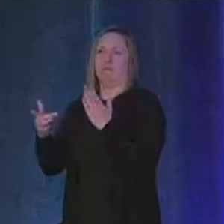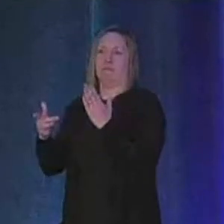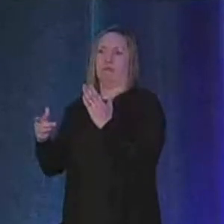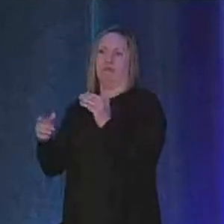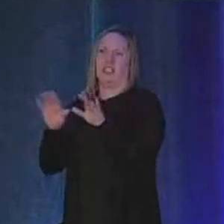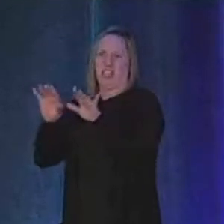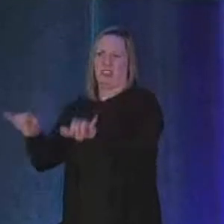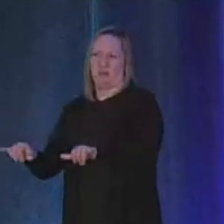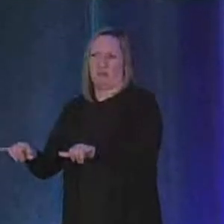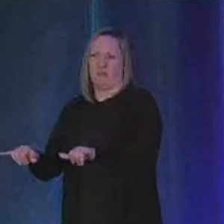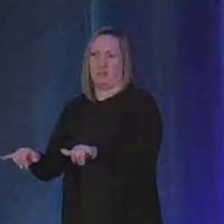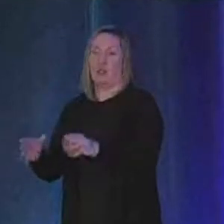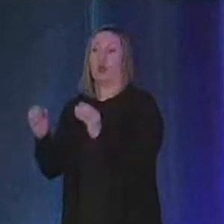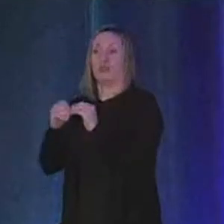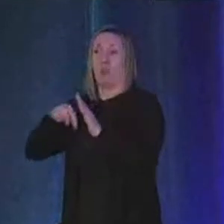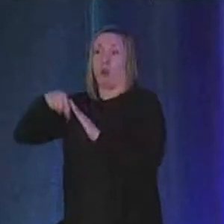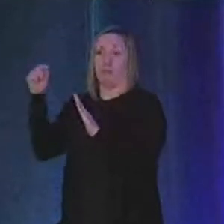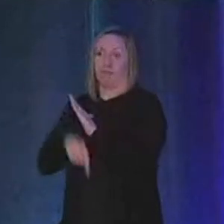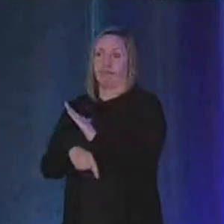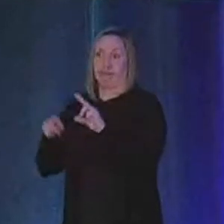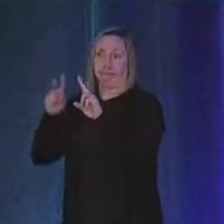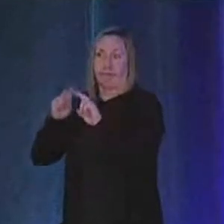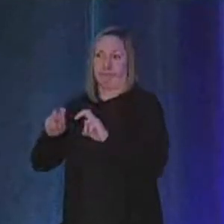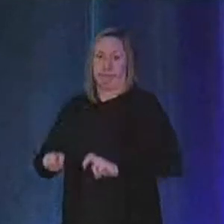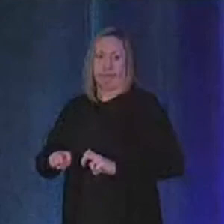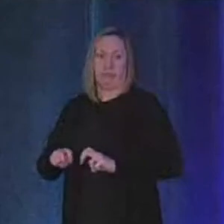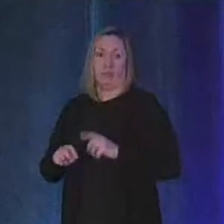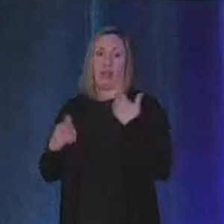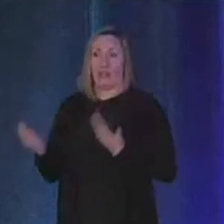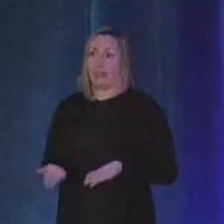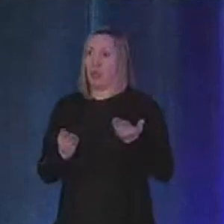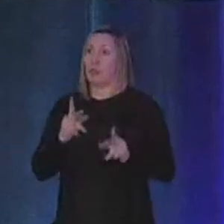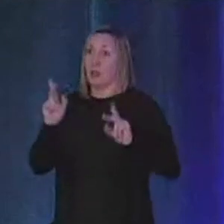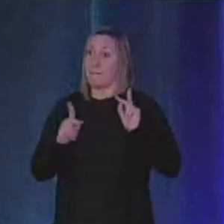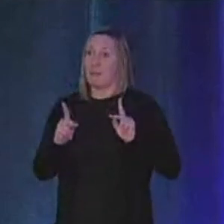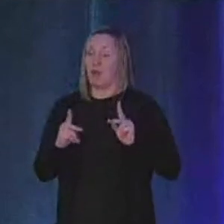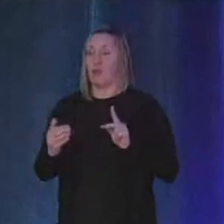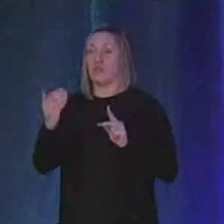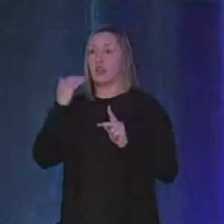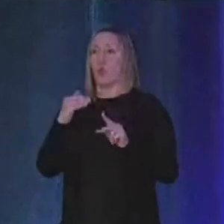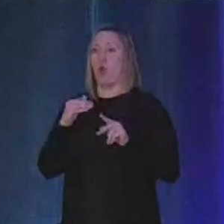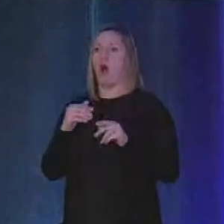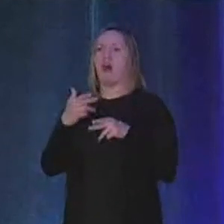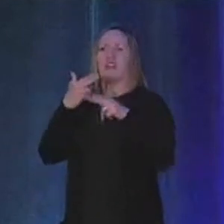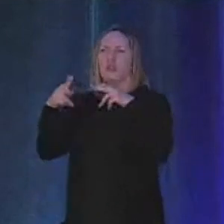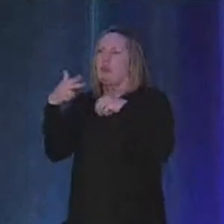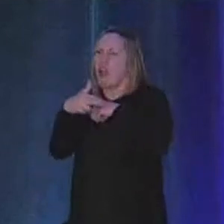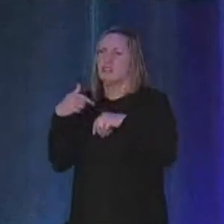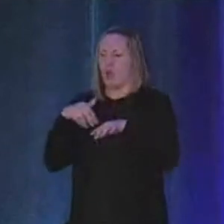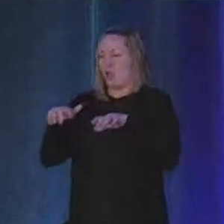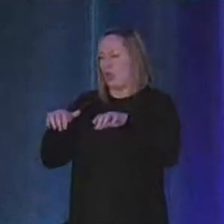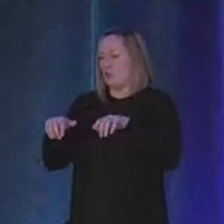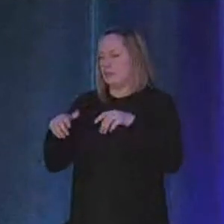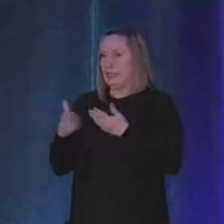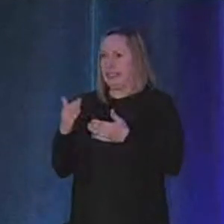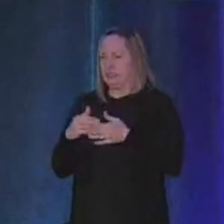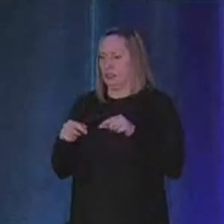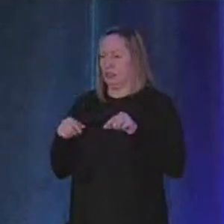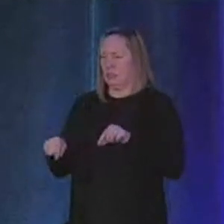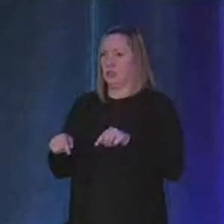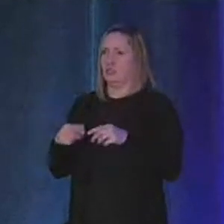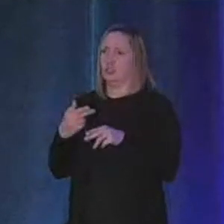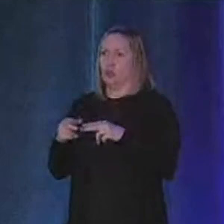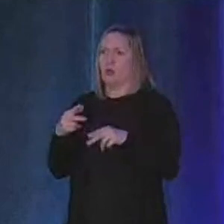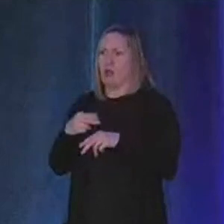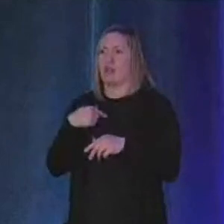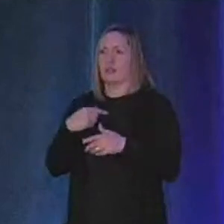So to go further into that, these are the people who know all the keyboard shortcuts. They love telling you about it, about